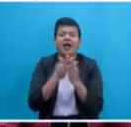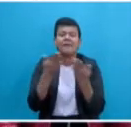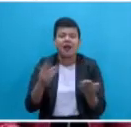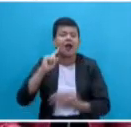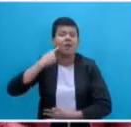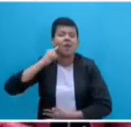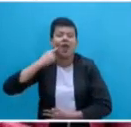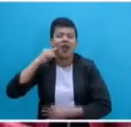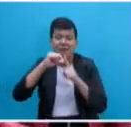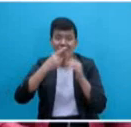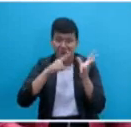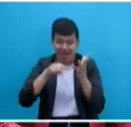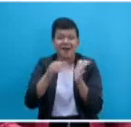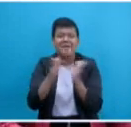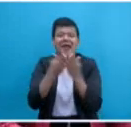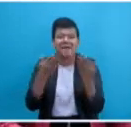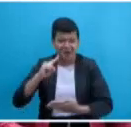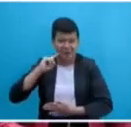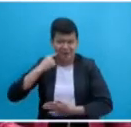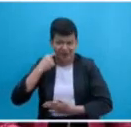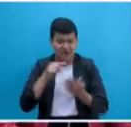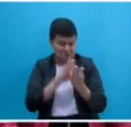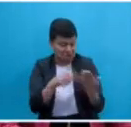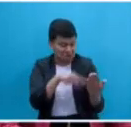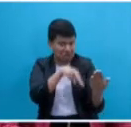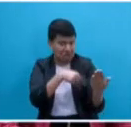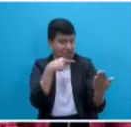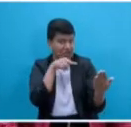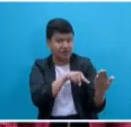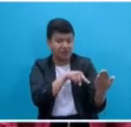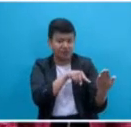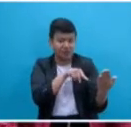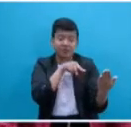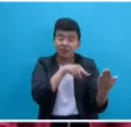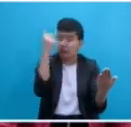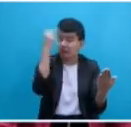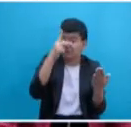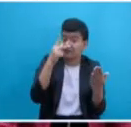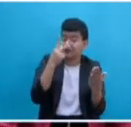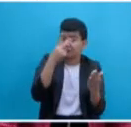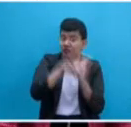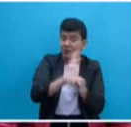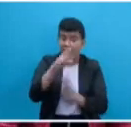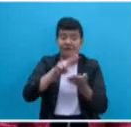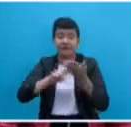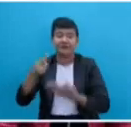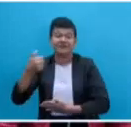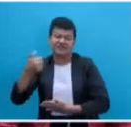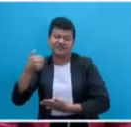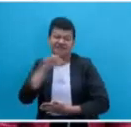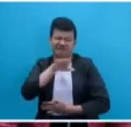in Thessalonica. It's their second letter in chapter 3, verses 6 to 13, where they